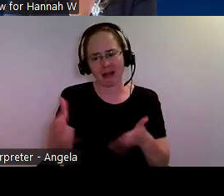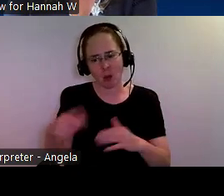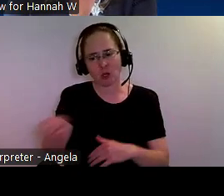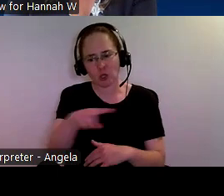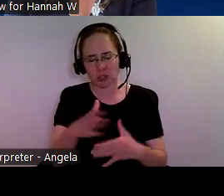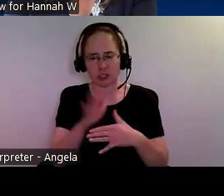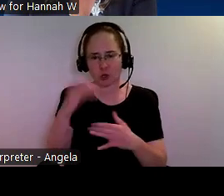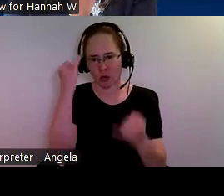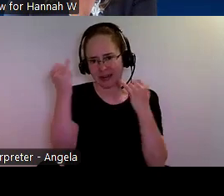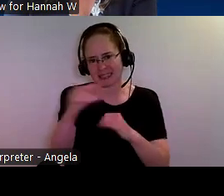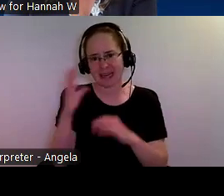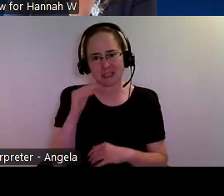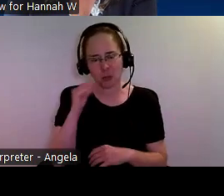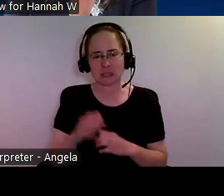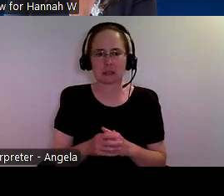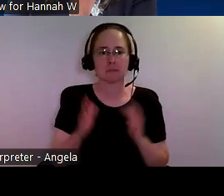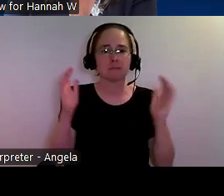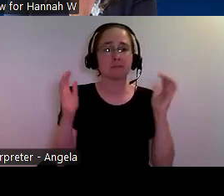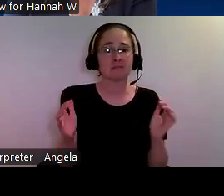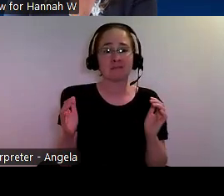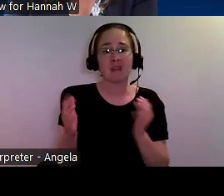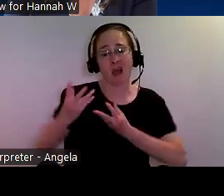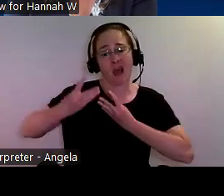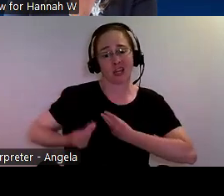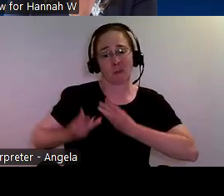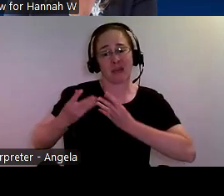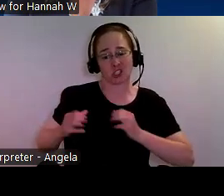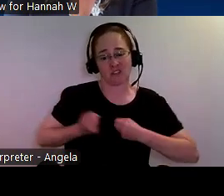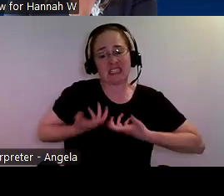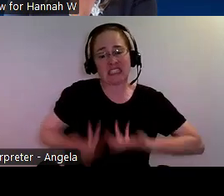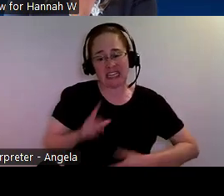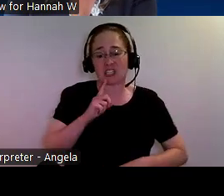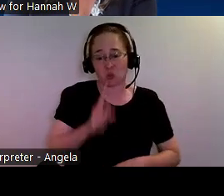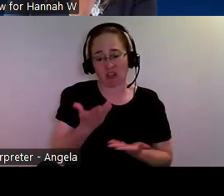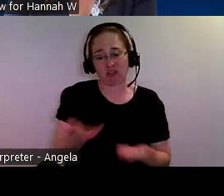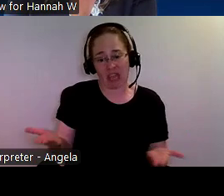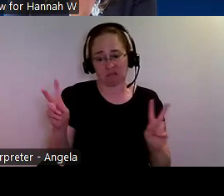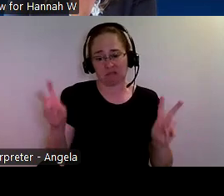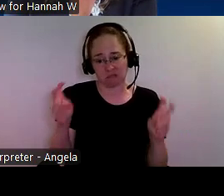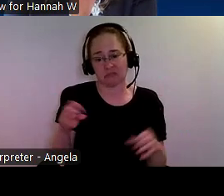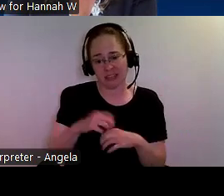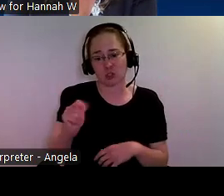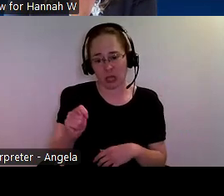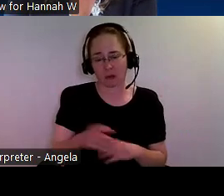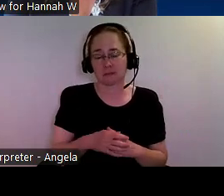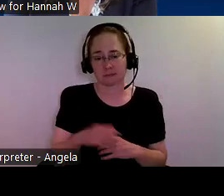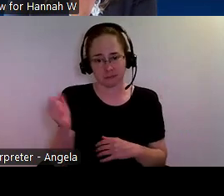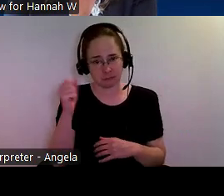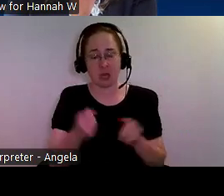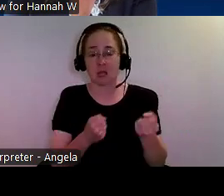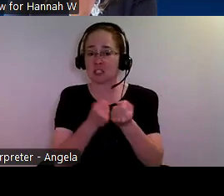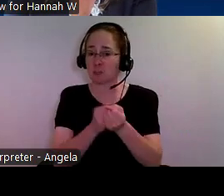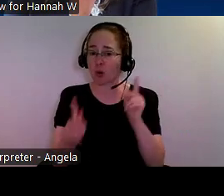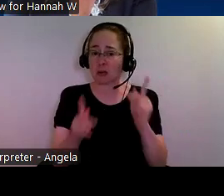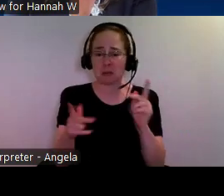experiences and ideas. Somebody said compassion fatigue is a real thing. And I want to highlight that supporting individuals, regardless